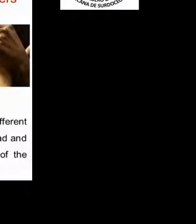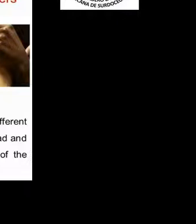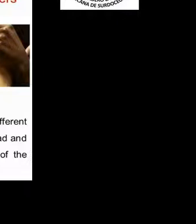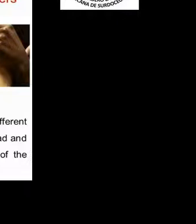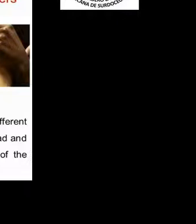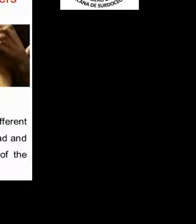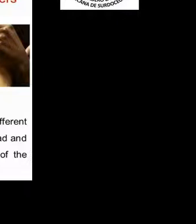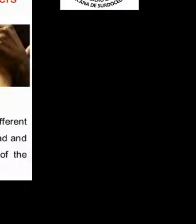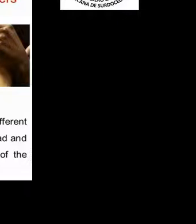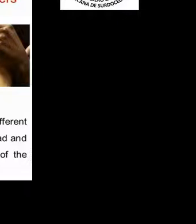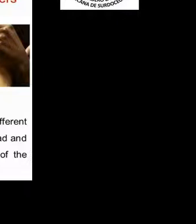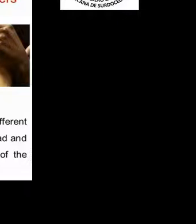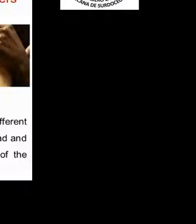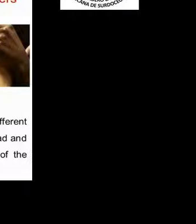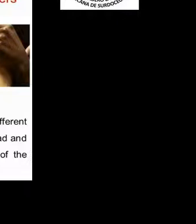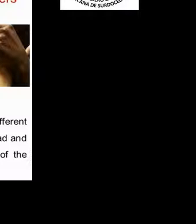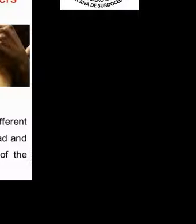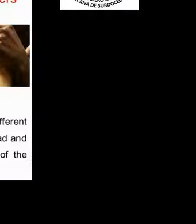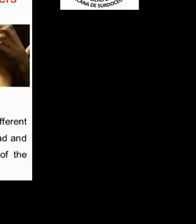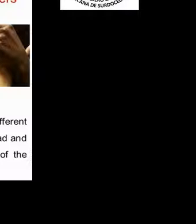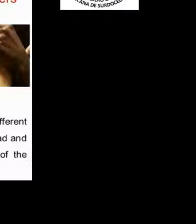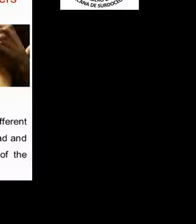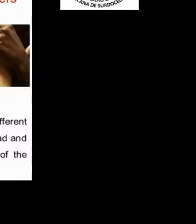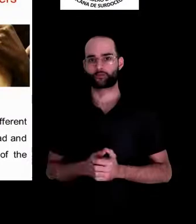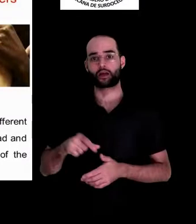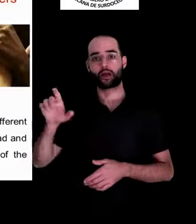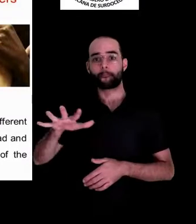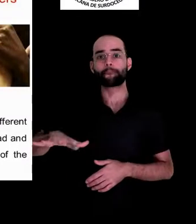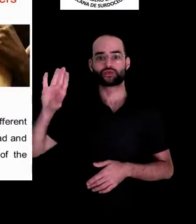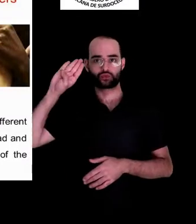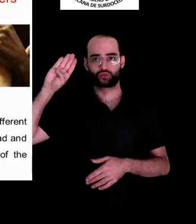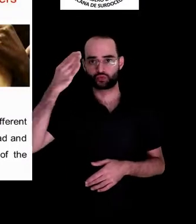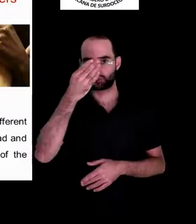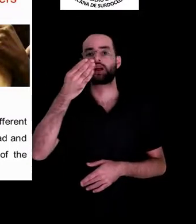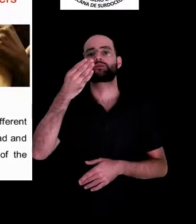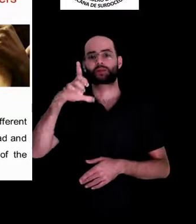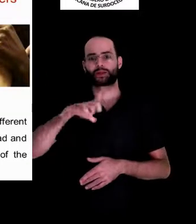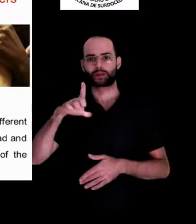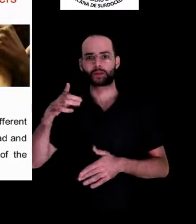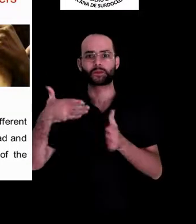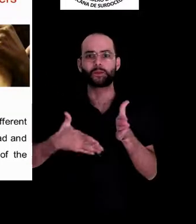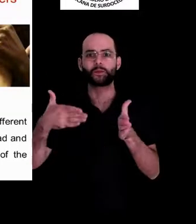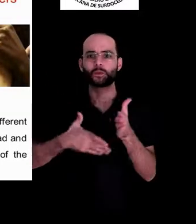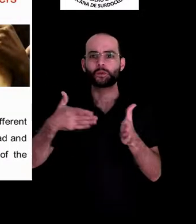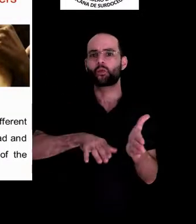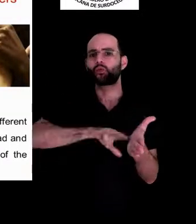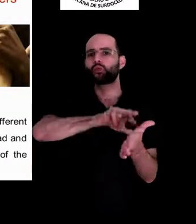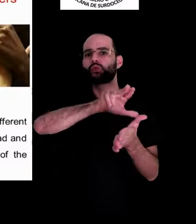to it, in red paint centered, is written, people with